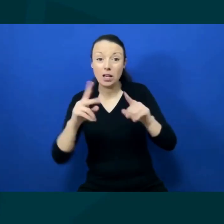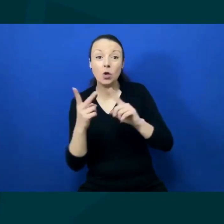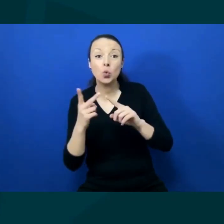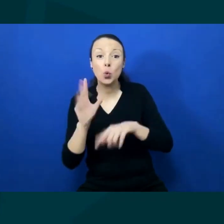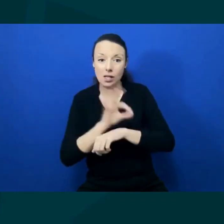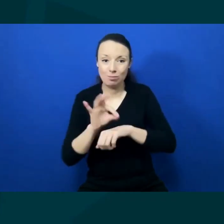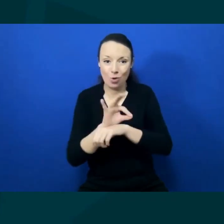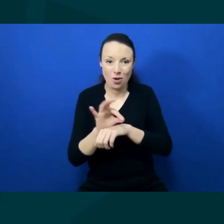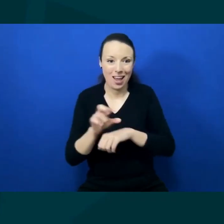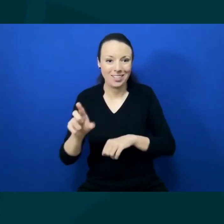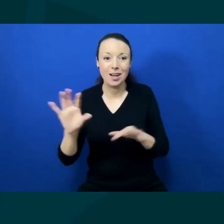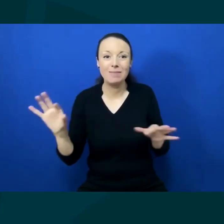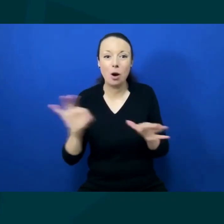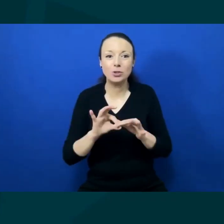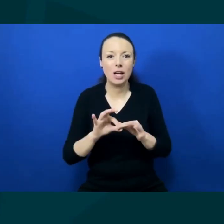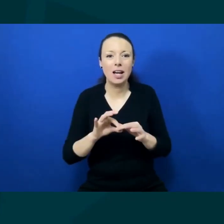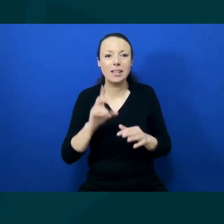say, that is related with